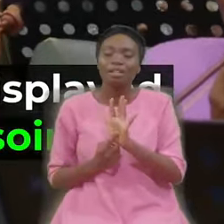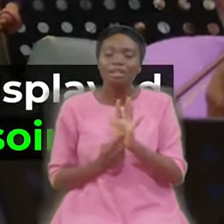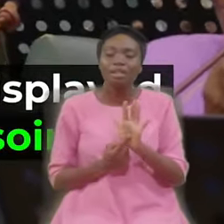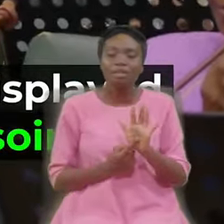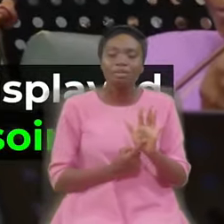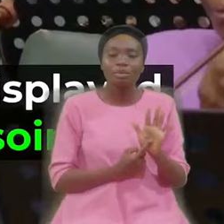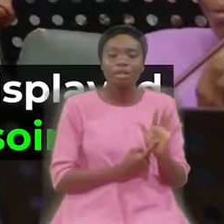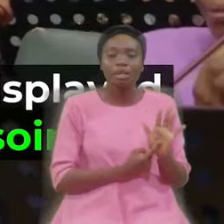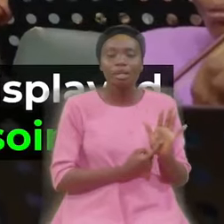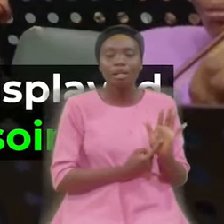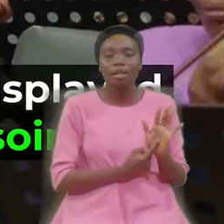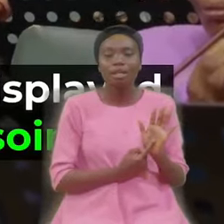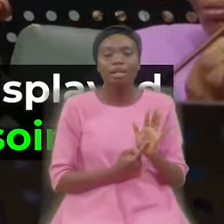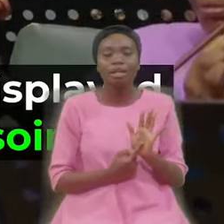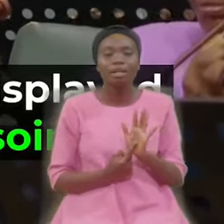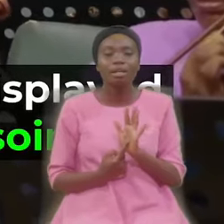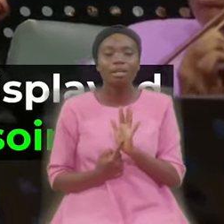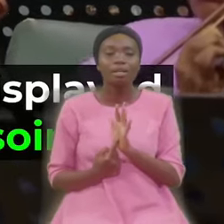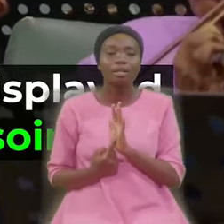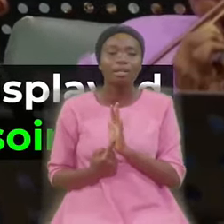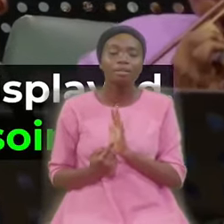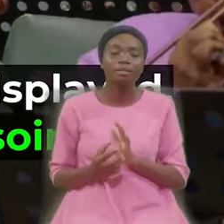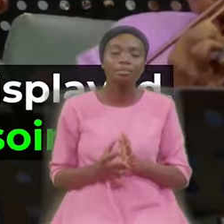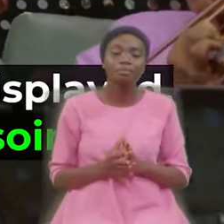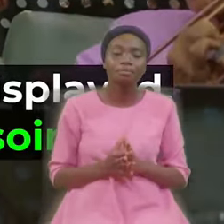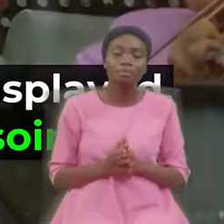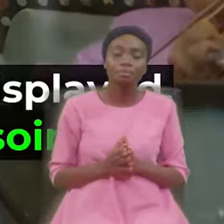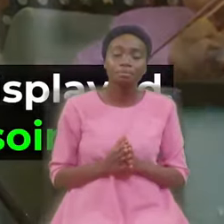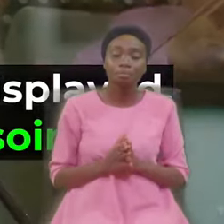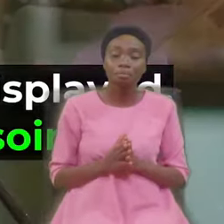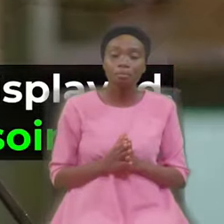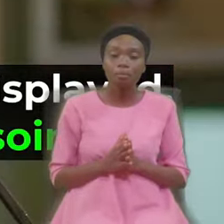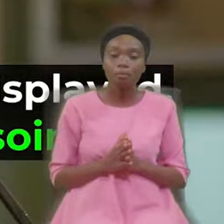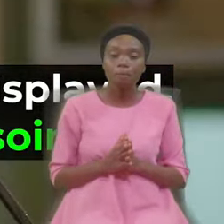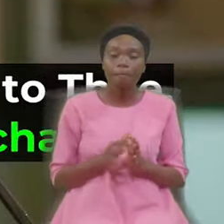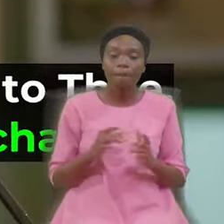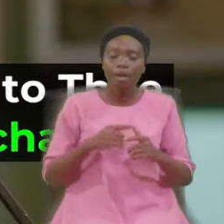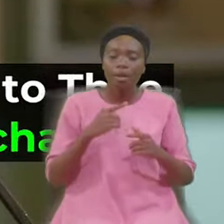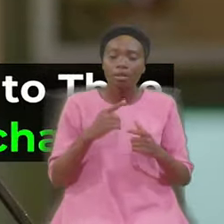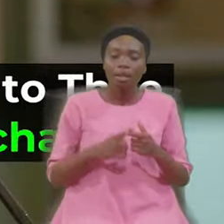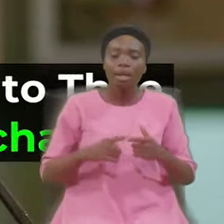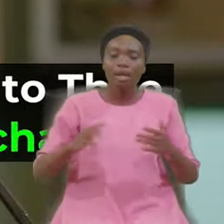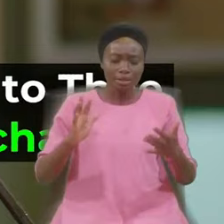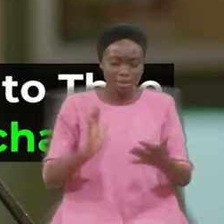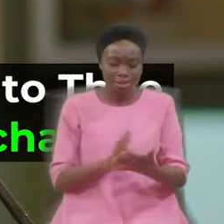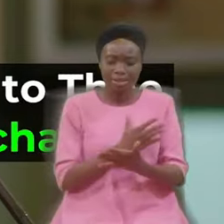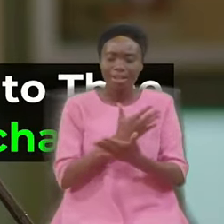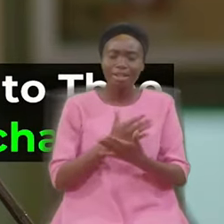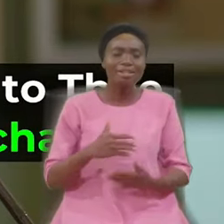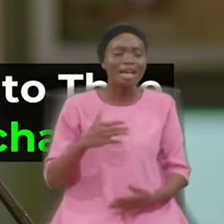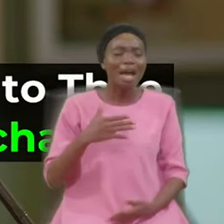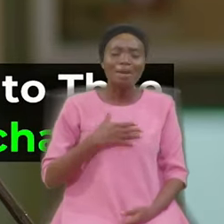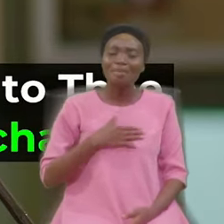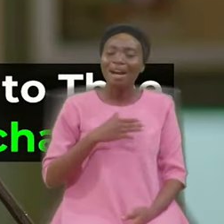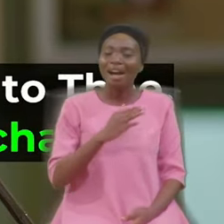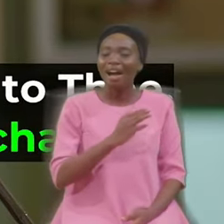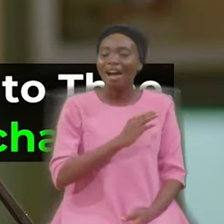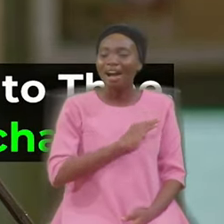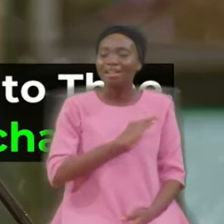universe displays. Then sings